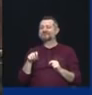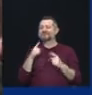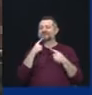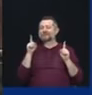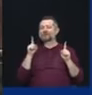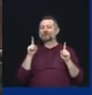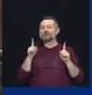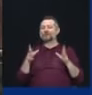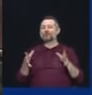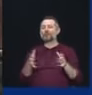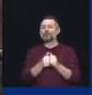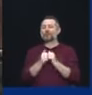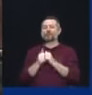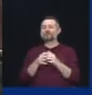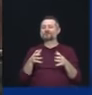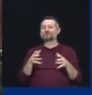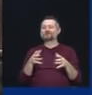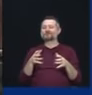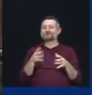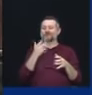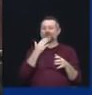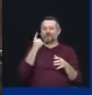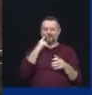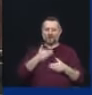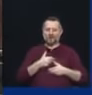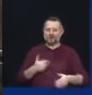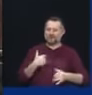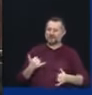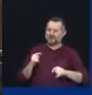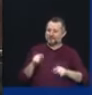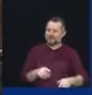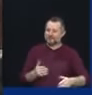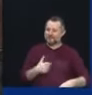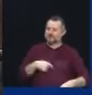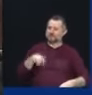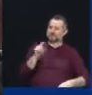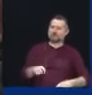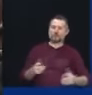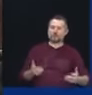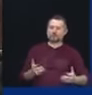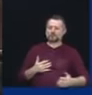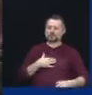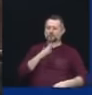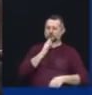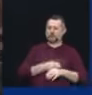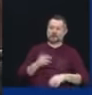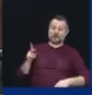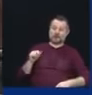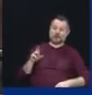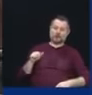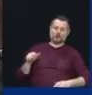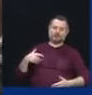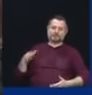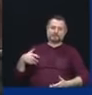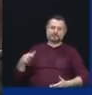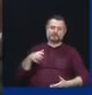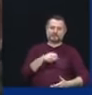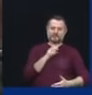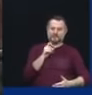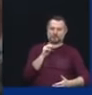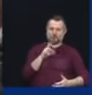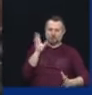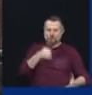Thank you for having me here today. I have to make sure Kara comes home with cider. And with that,